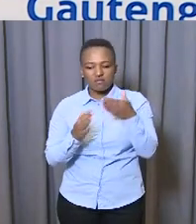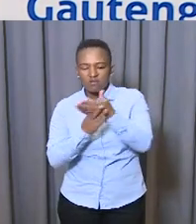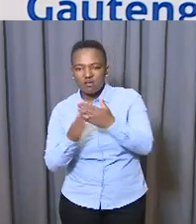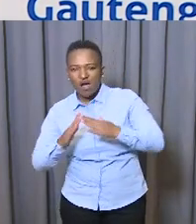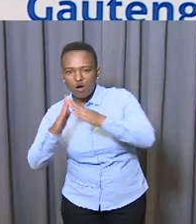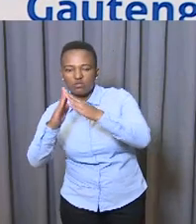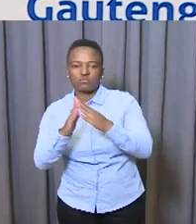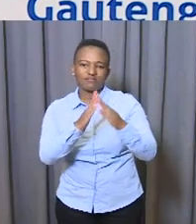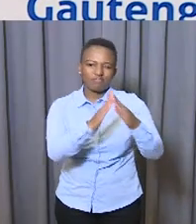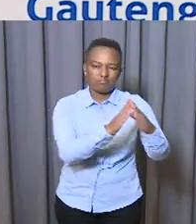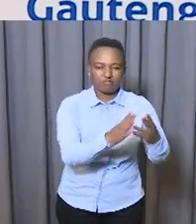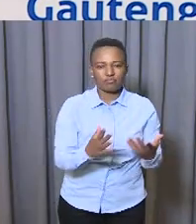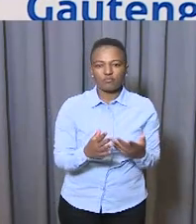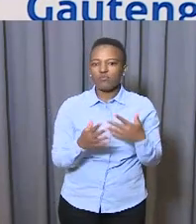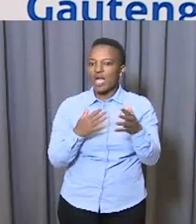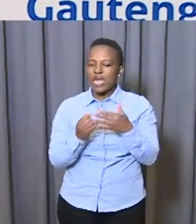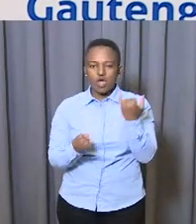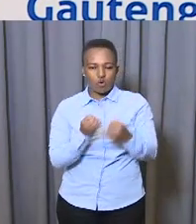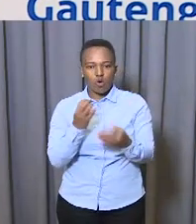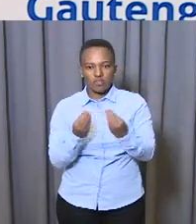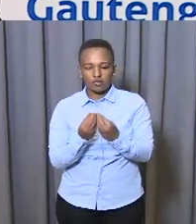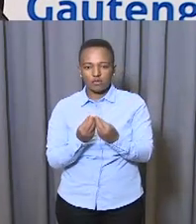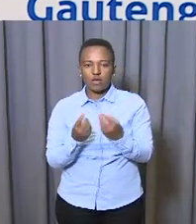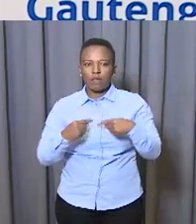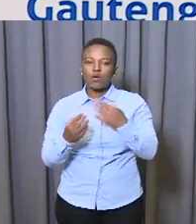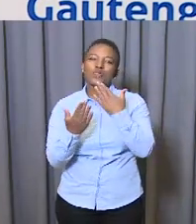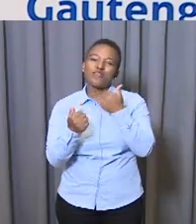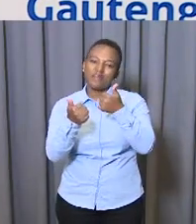properties and those that will be doing all the wrong things. We thank you very much.